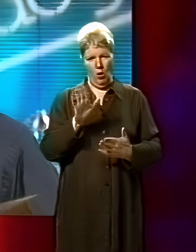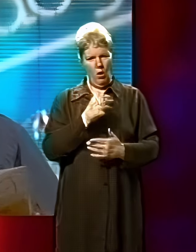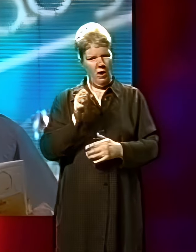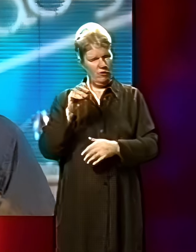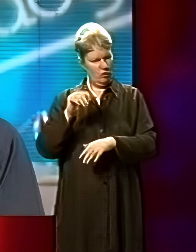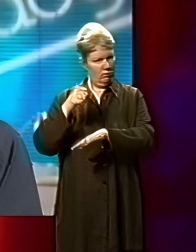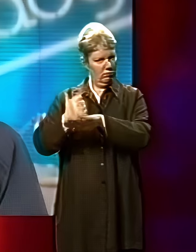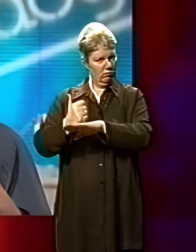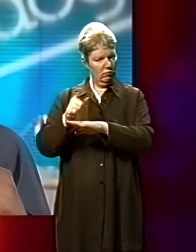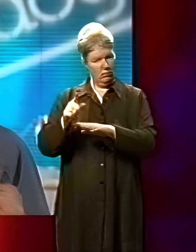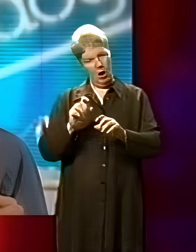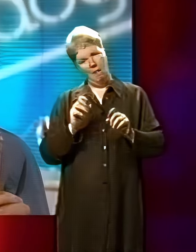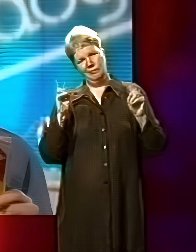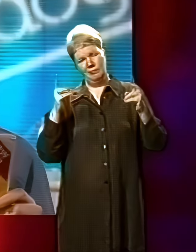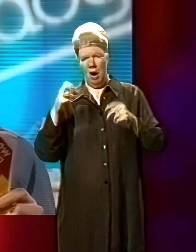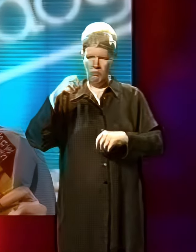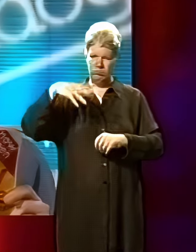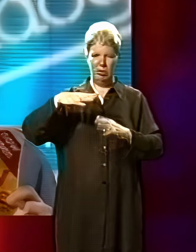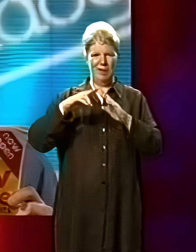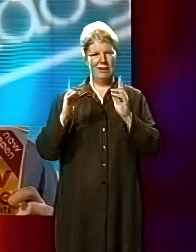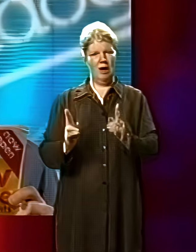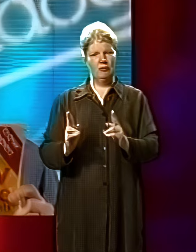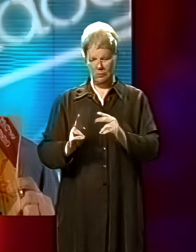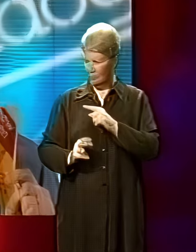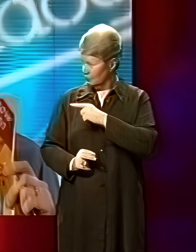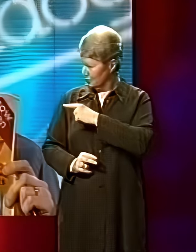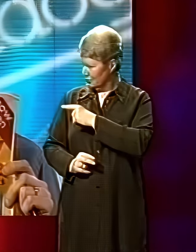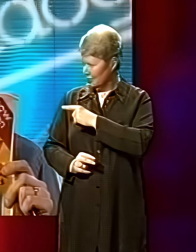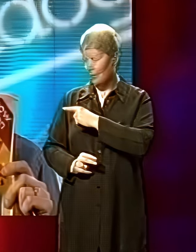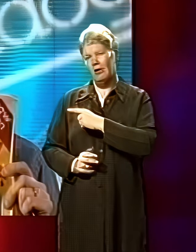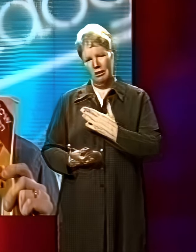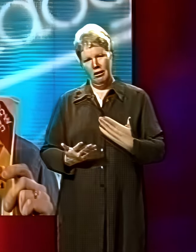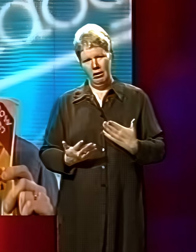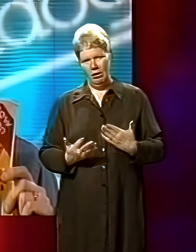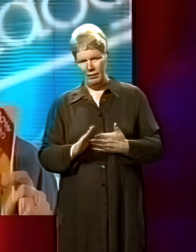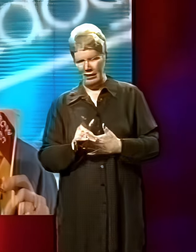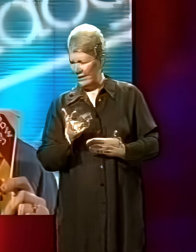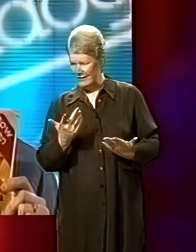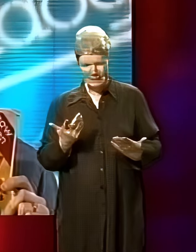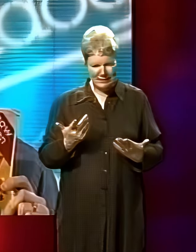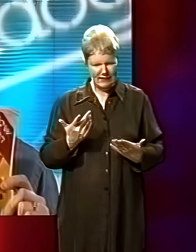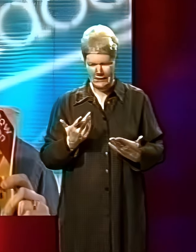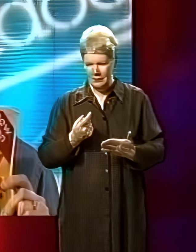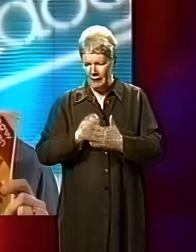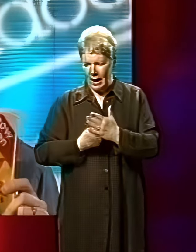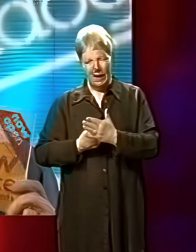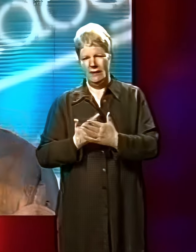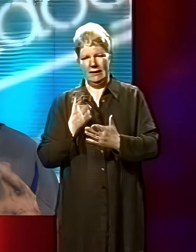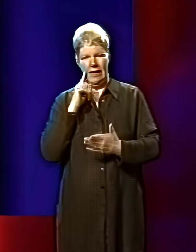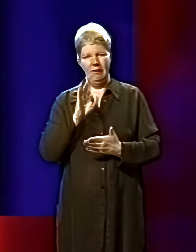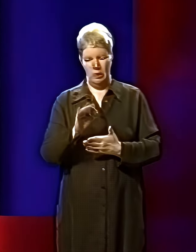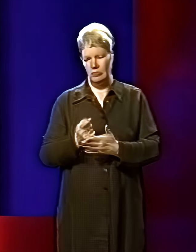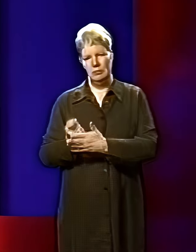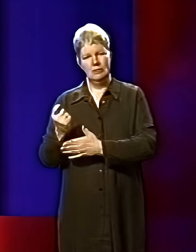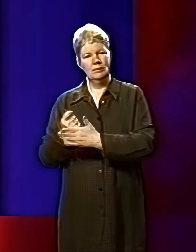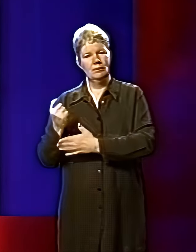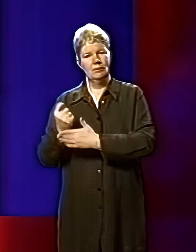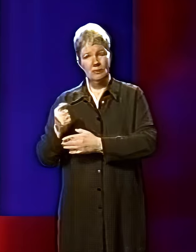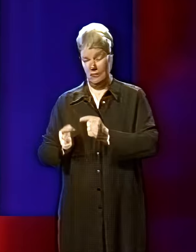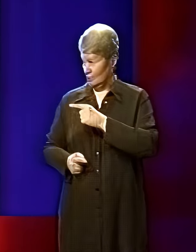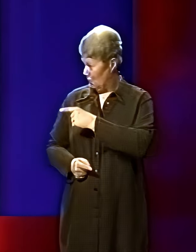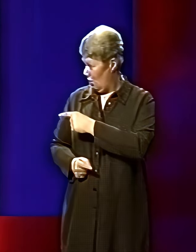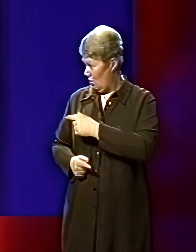store. Brighthouse, or the credit outlet a lot of people turn to buy basic household goods. Here's a